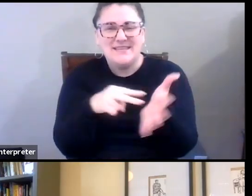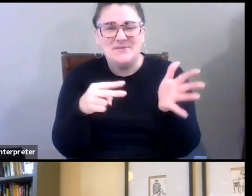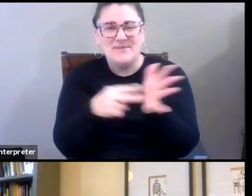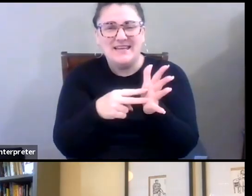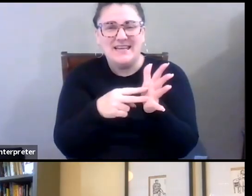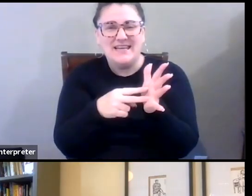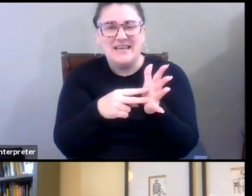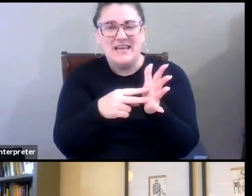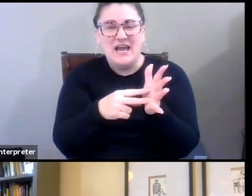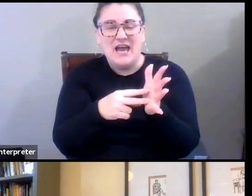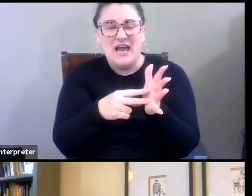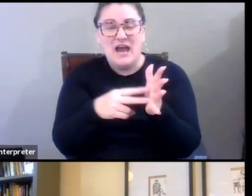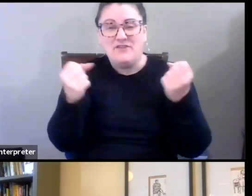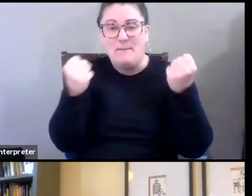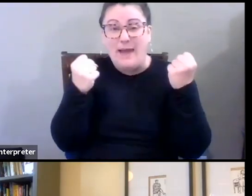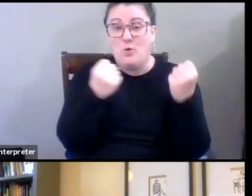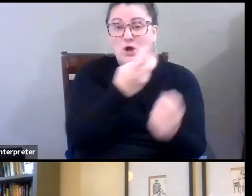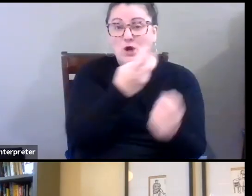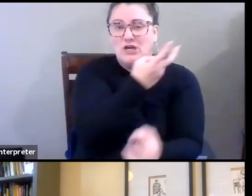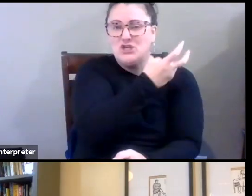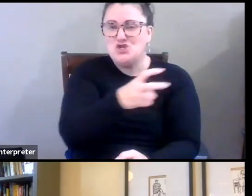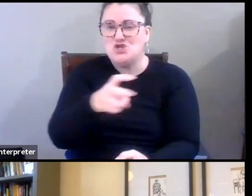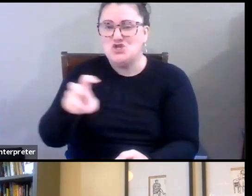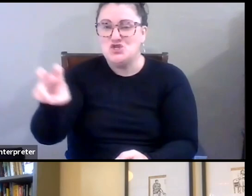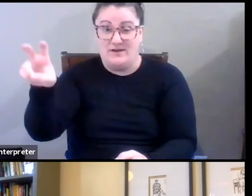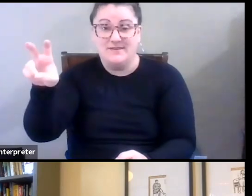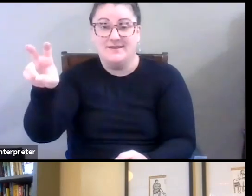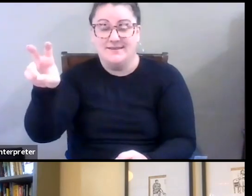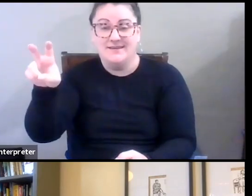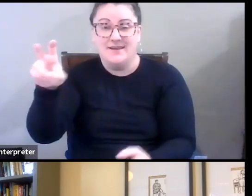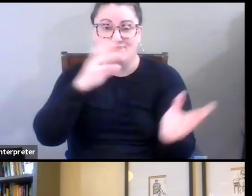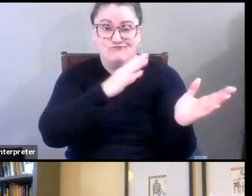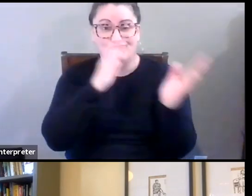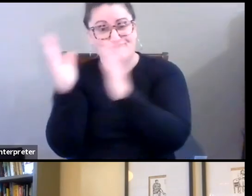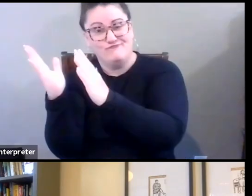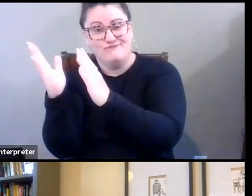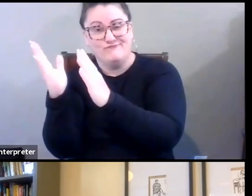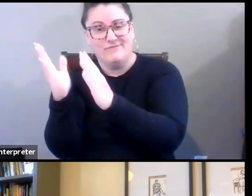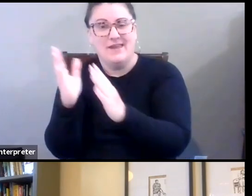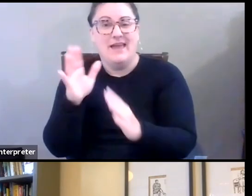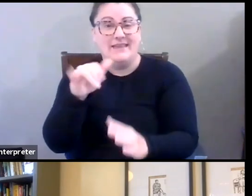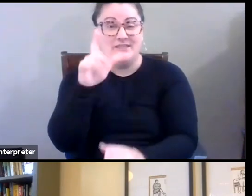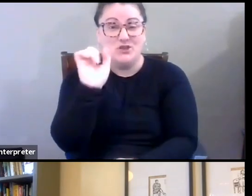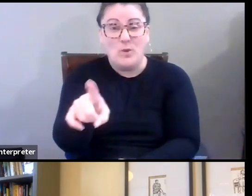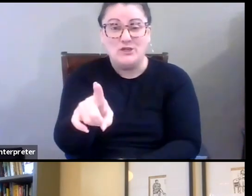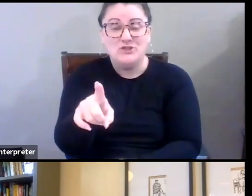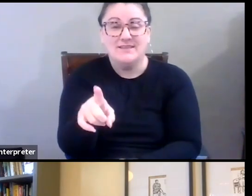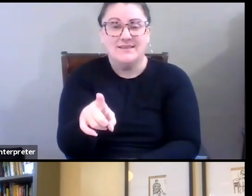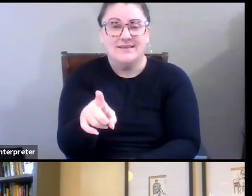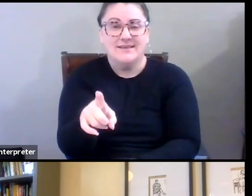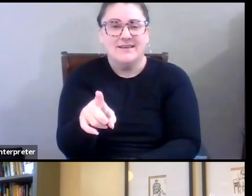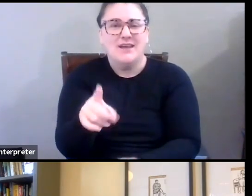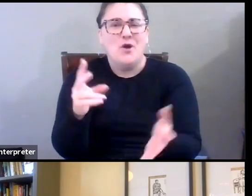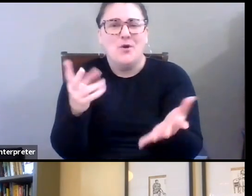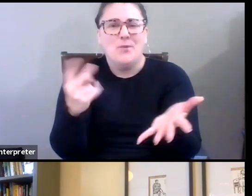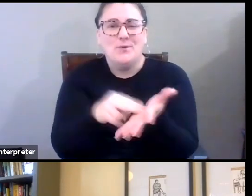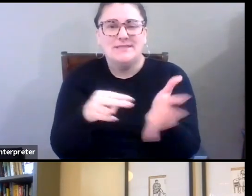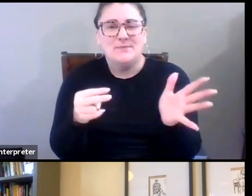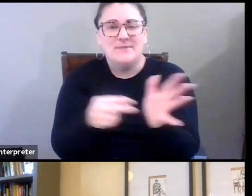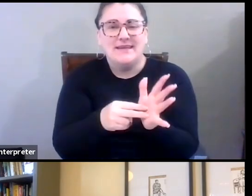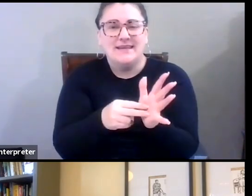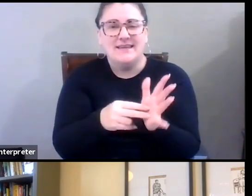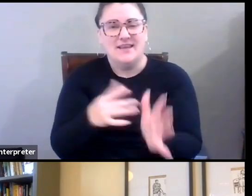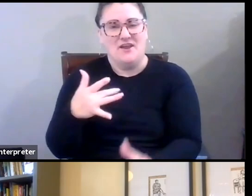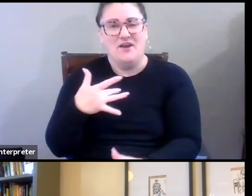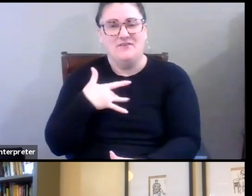power to shift? What would it mean for, and what, because I feel like that's what the question is what would it mean to